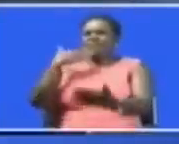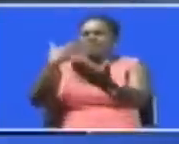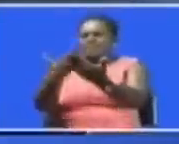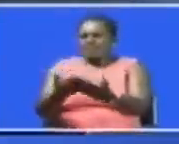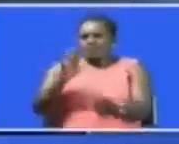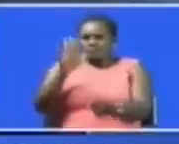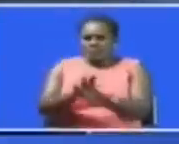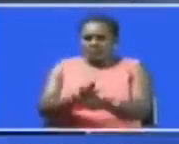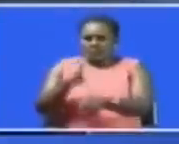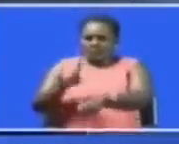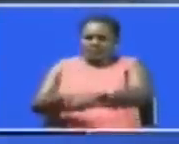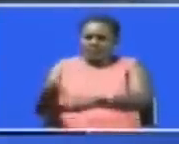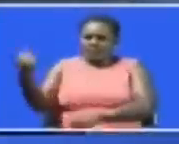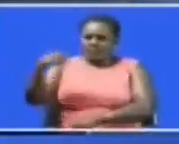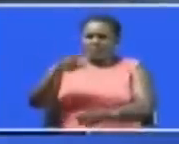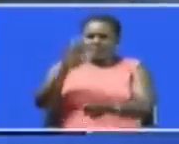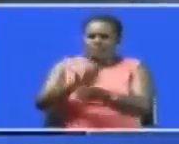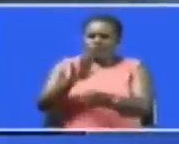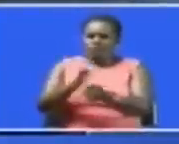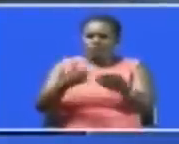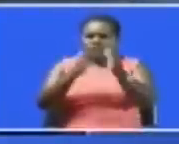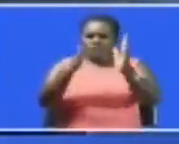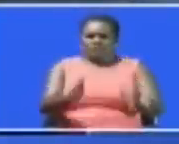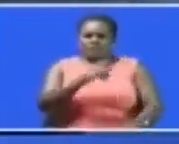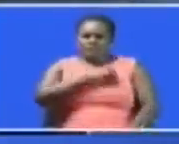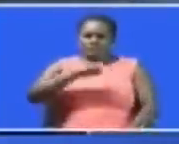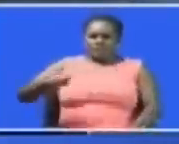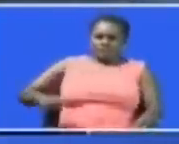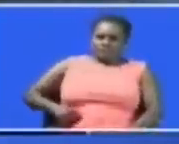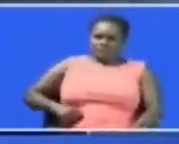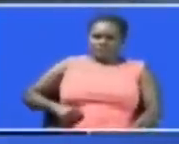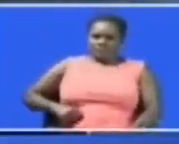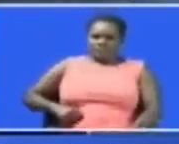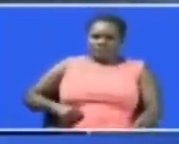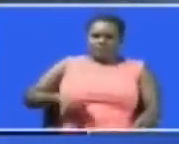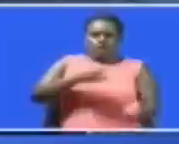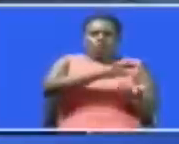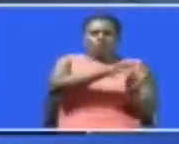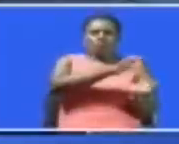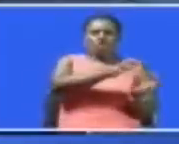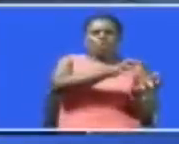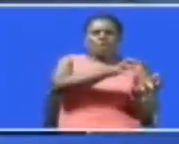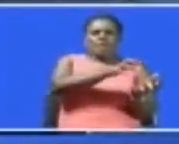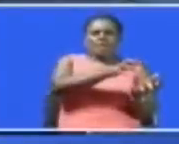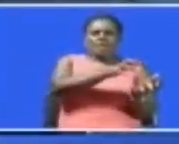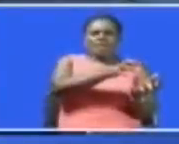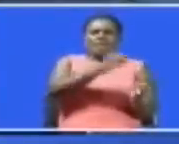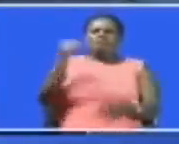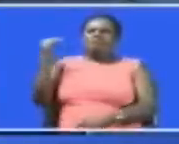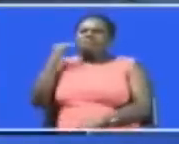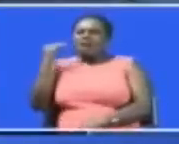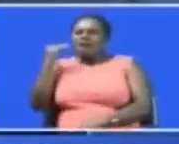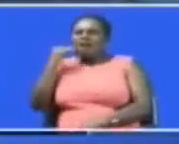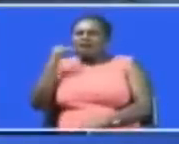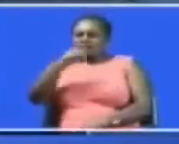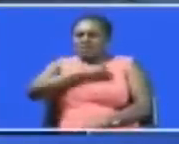thank you so much for making time for us. The leader of majority in the Senate, and Elgeyo Marakwet, Senator Kipchumba Murkomen, CIA Senator, and the leader of